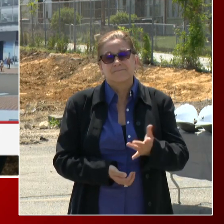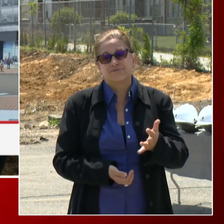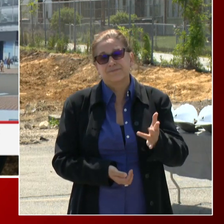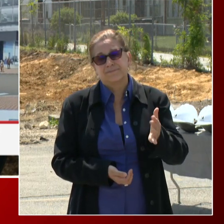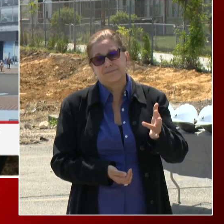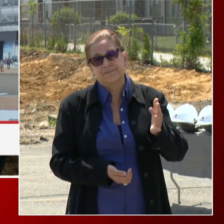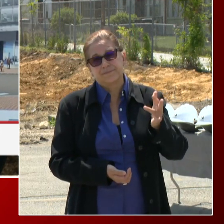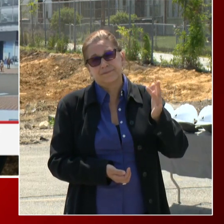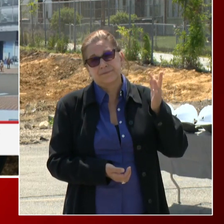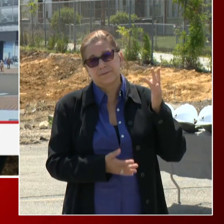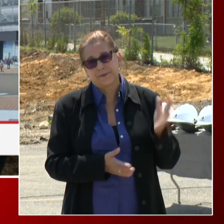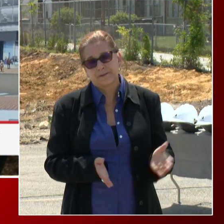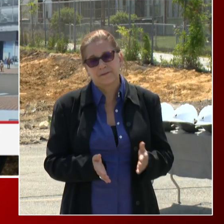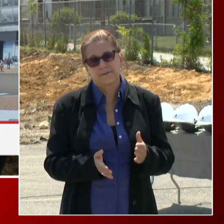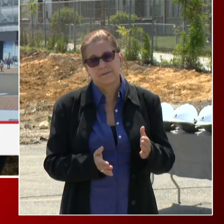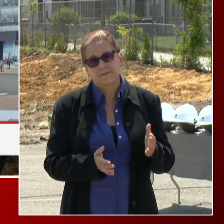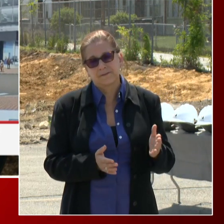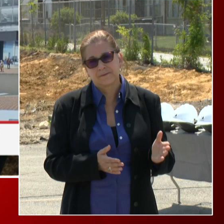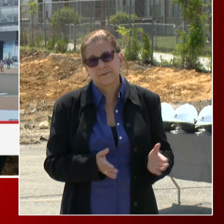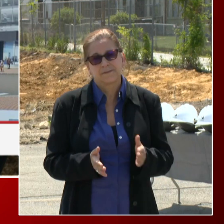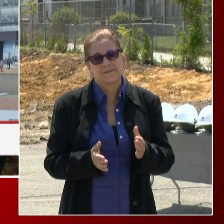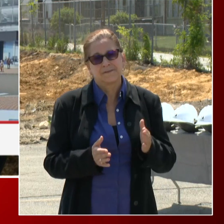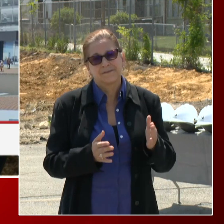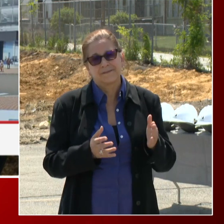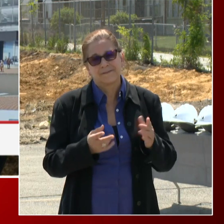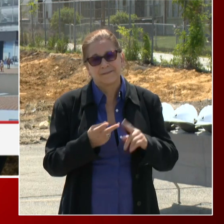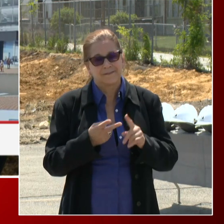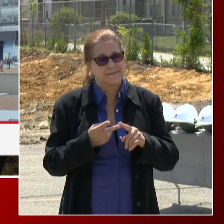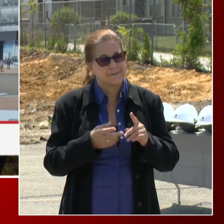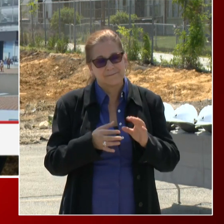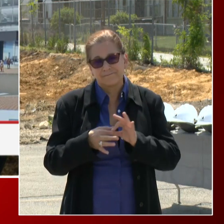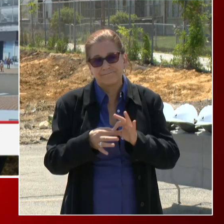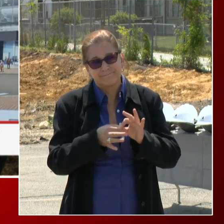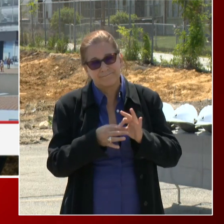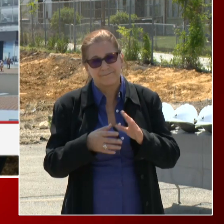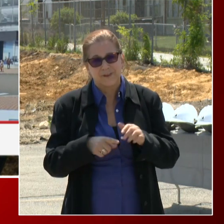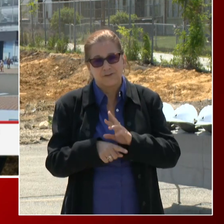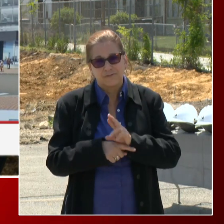planning, coordination, rehearsal, practices,